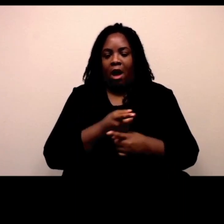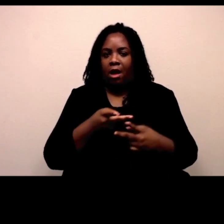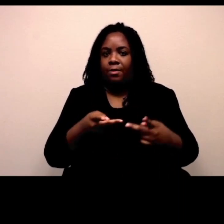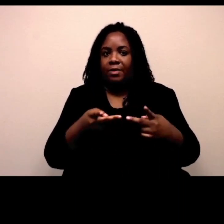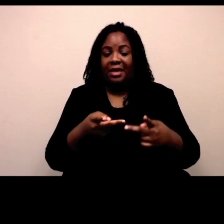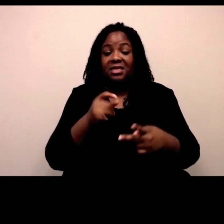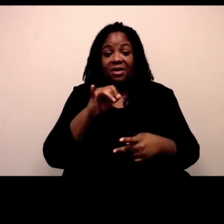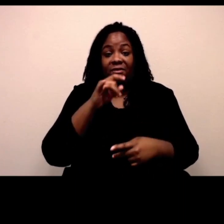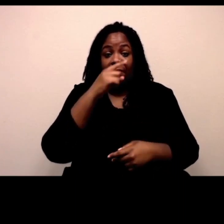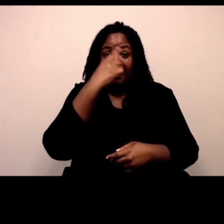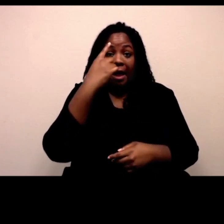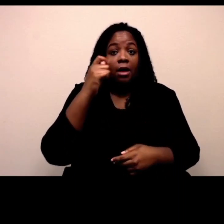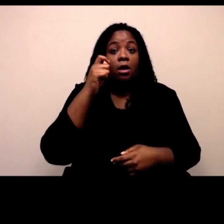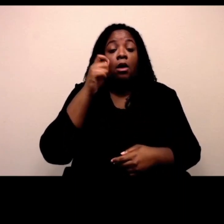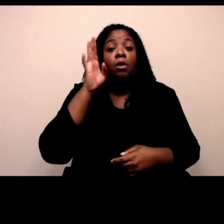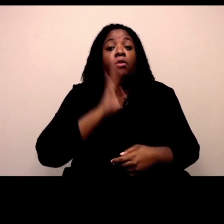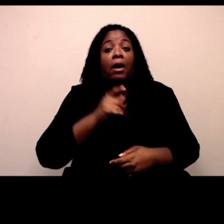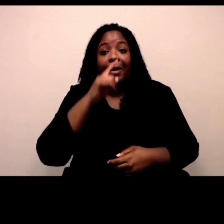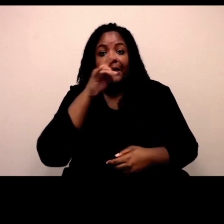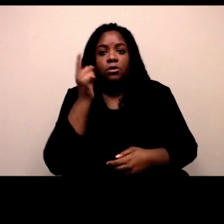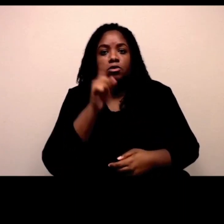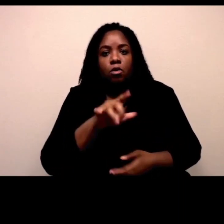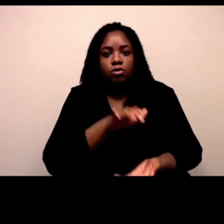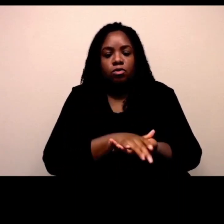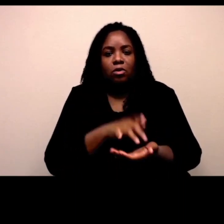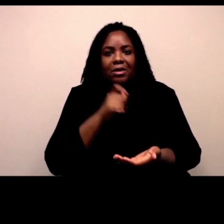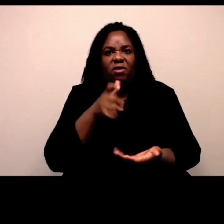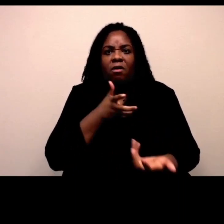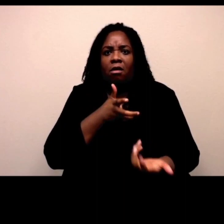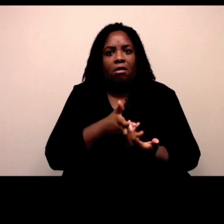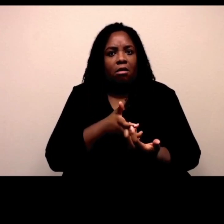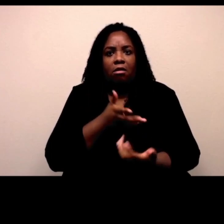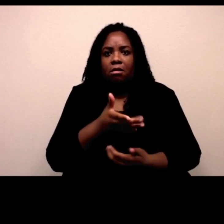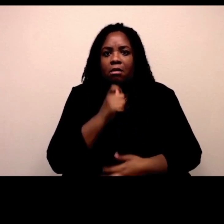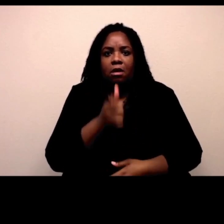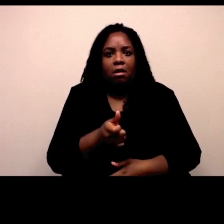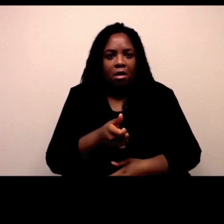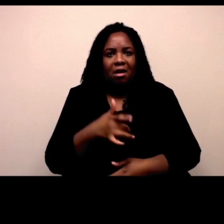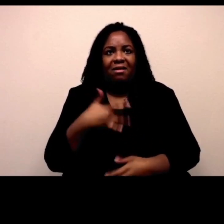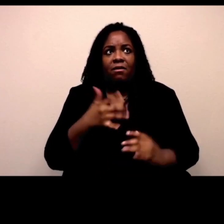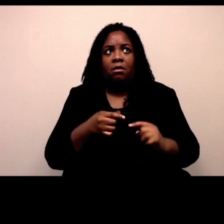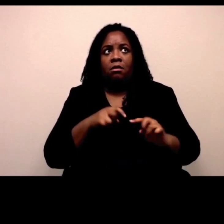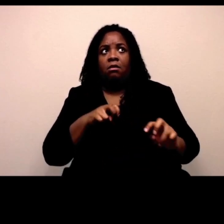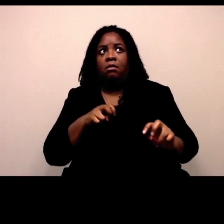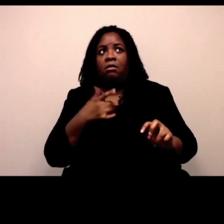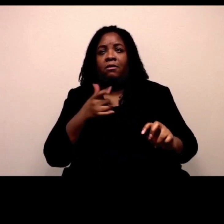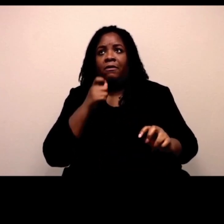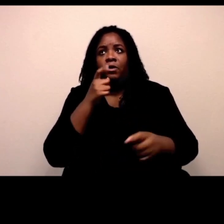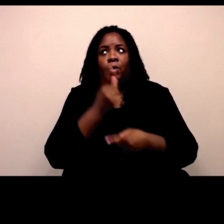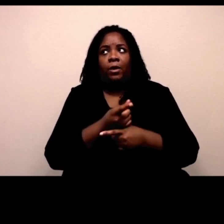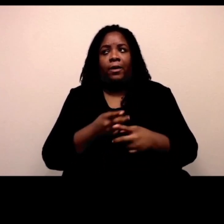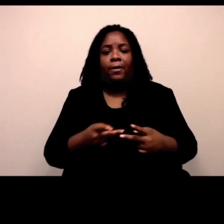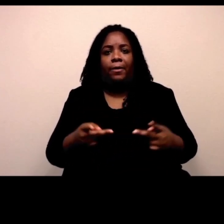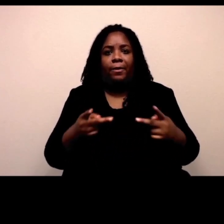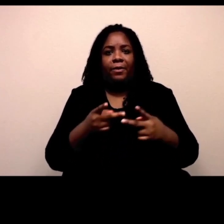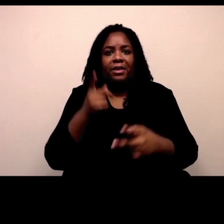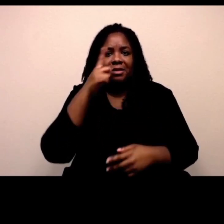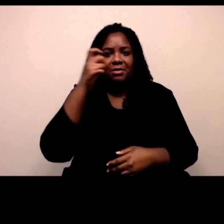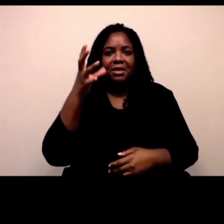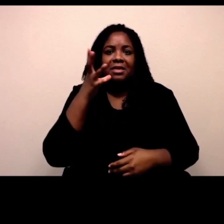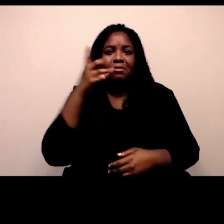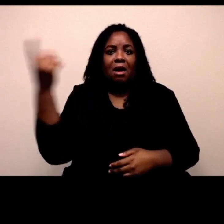school. They don't feel like they belong, or they feel out of place because mom's not rolling up